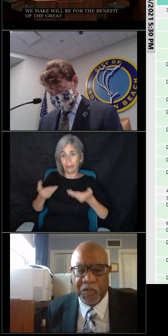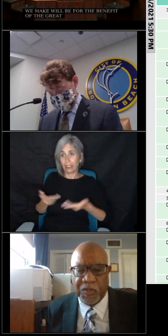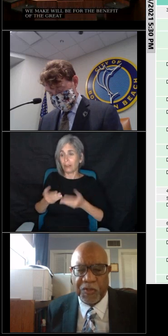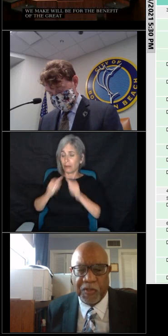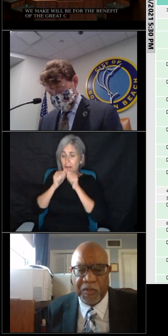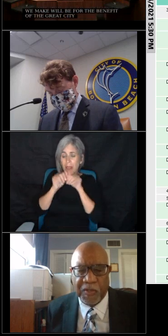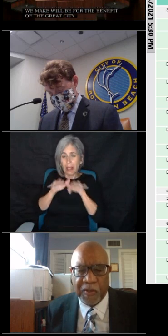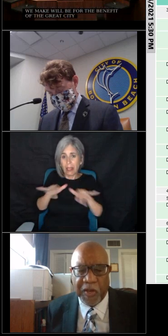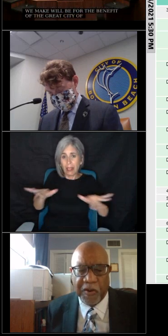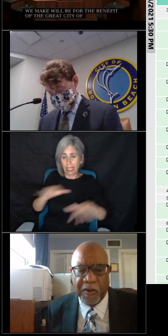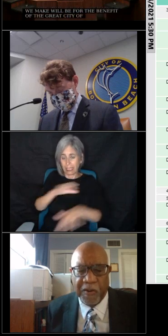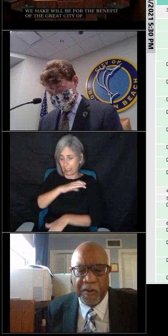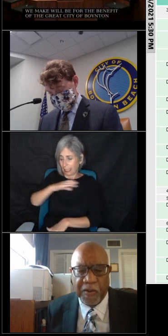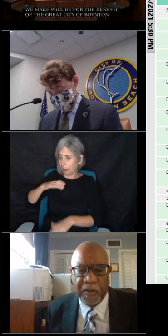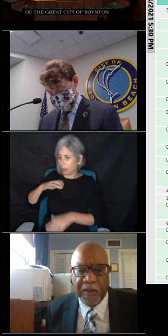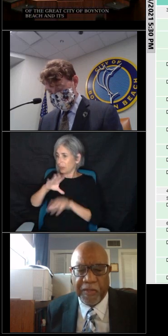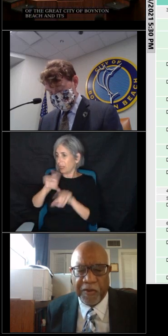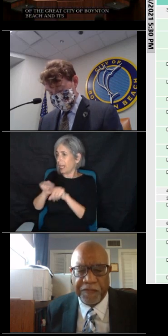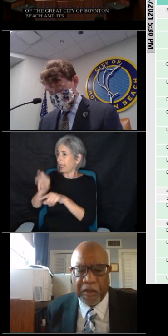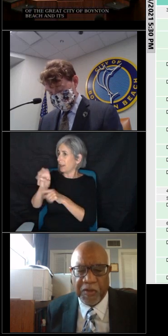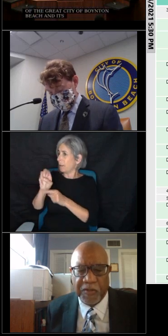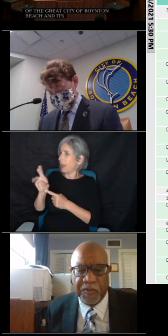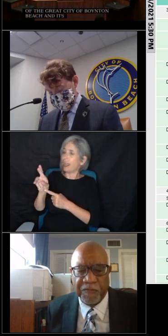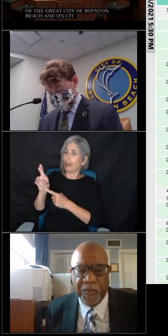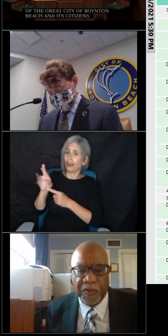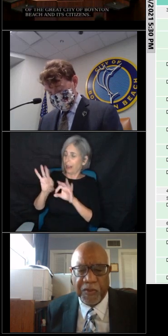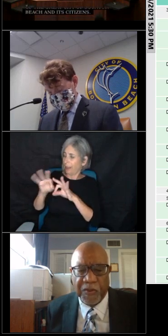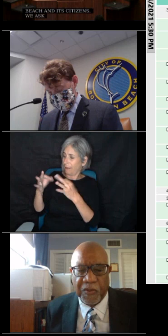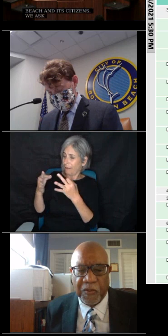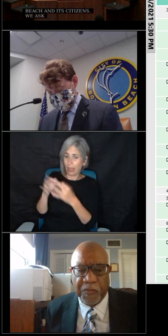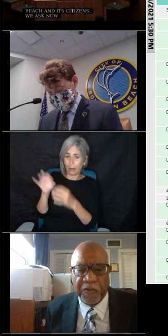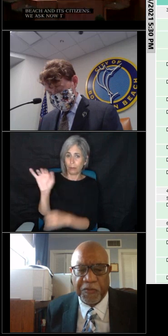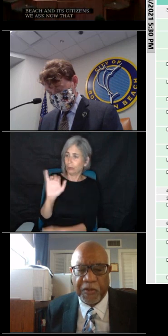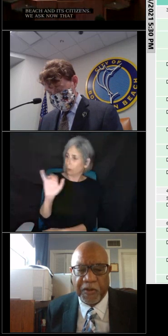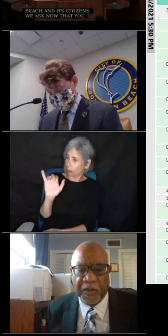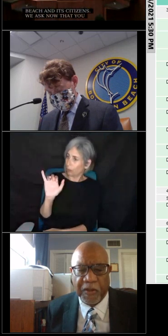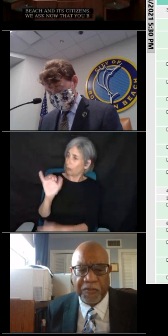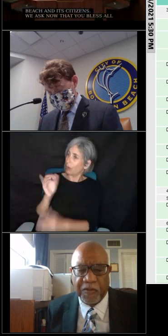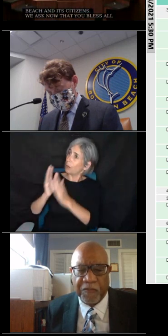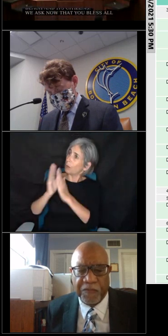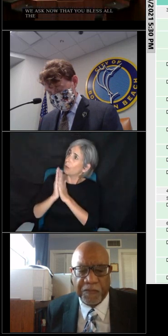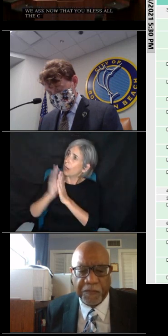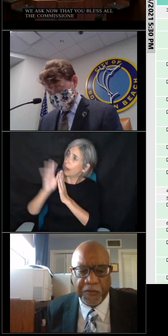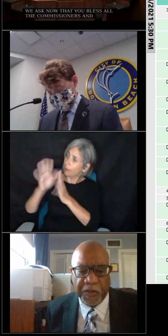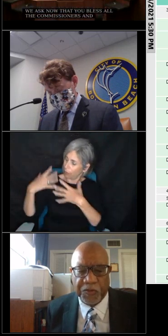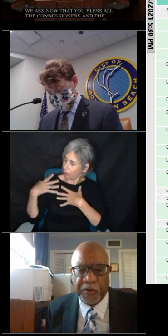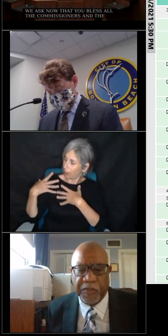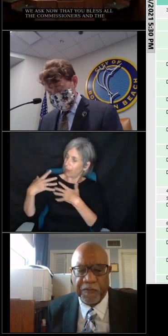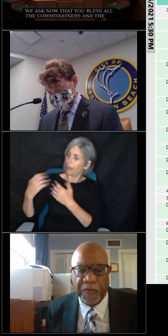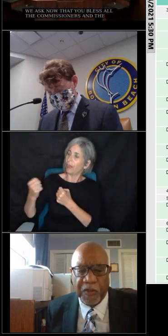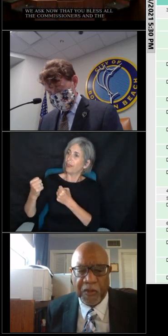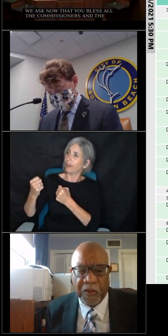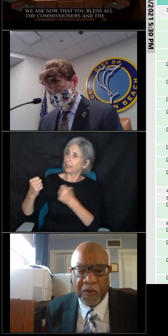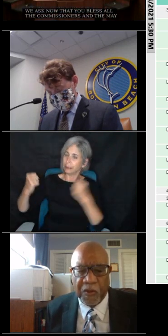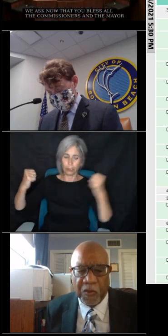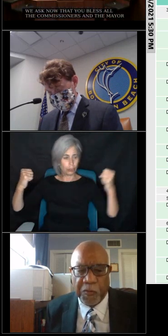all the commissioners and mayor and their families. Pray for their health and for their